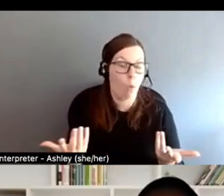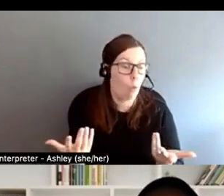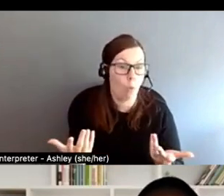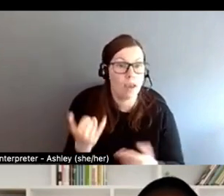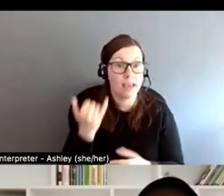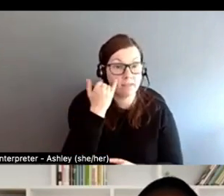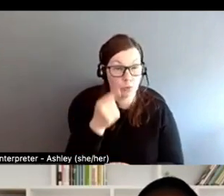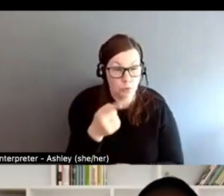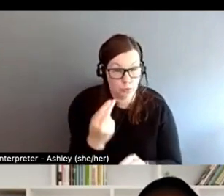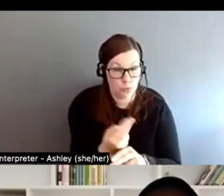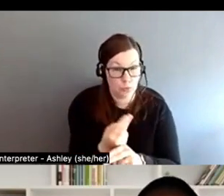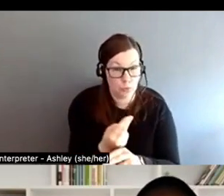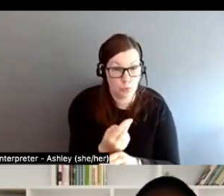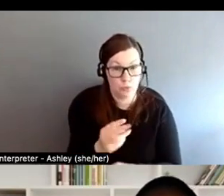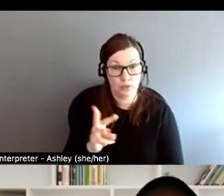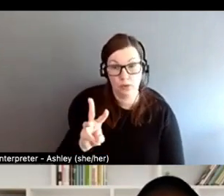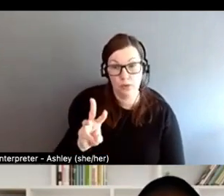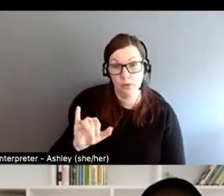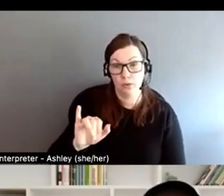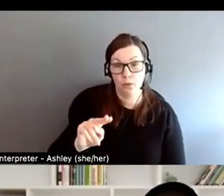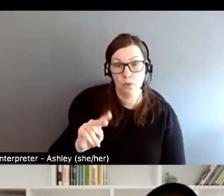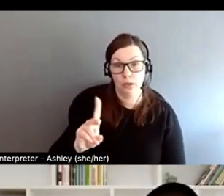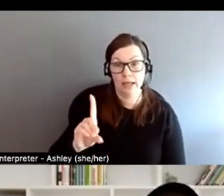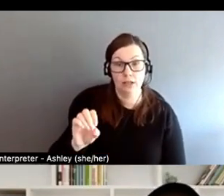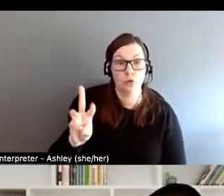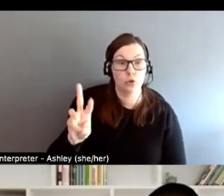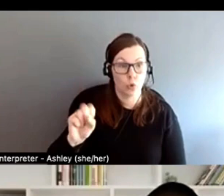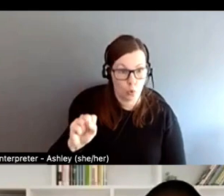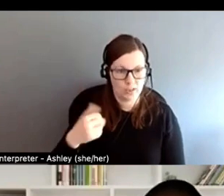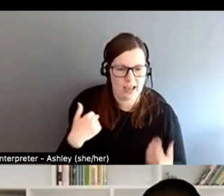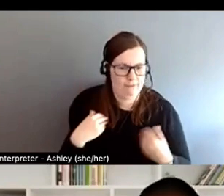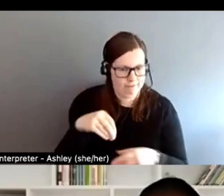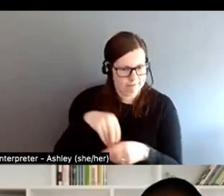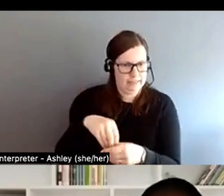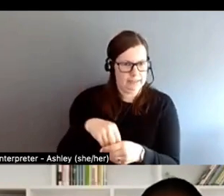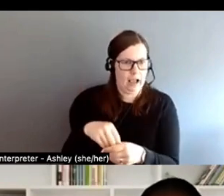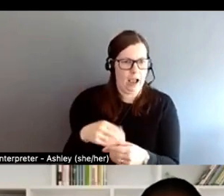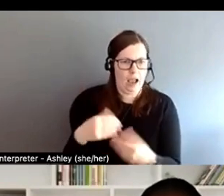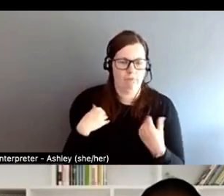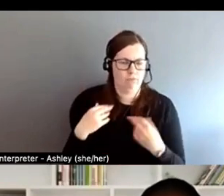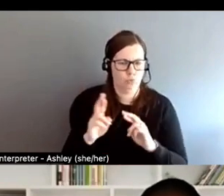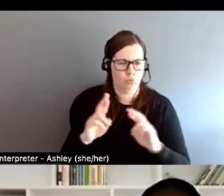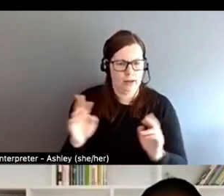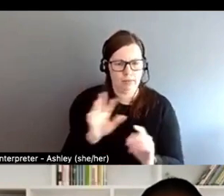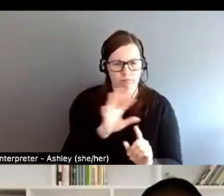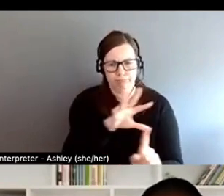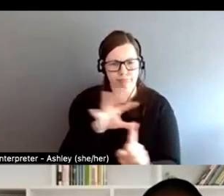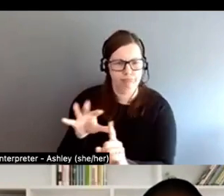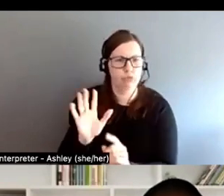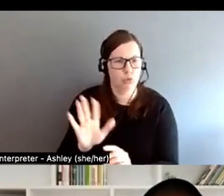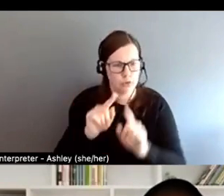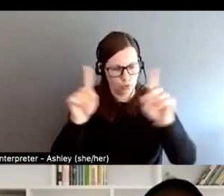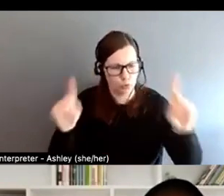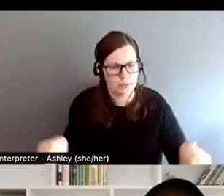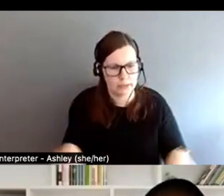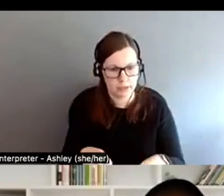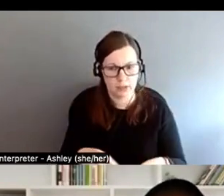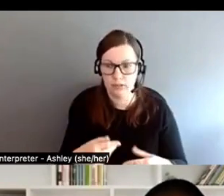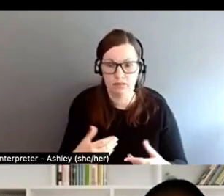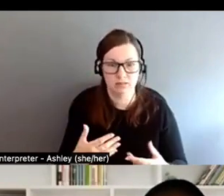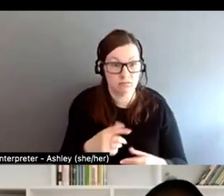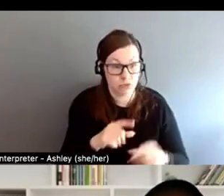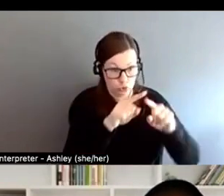way, like you can record the video, edit it, and then upload it back to Canva or upload it to